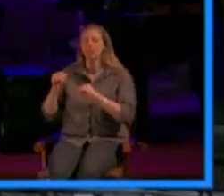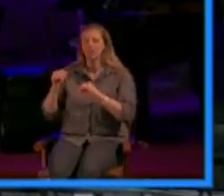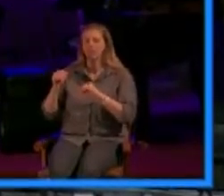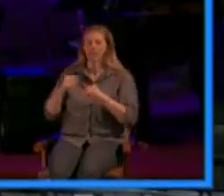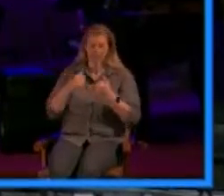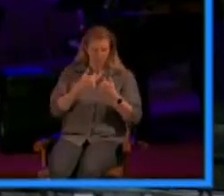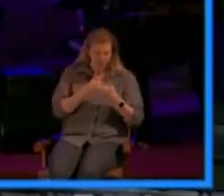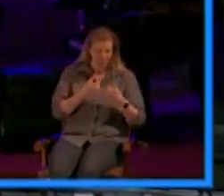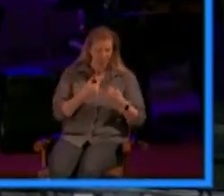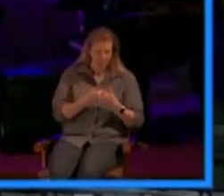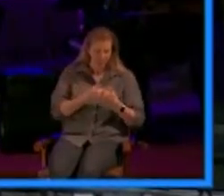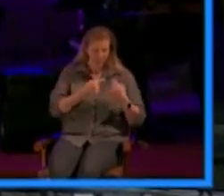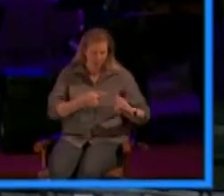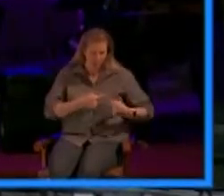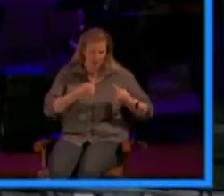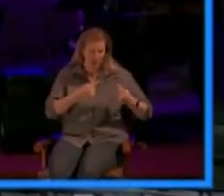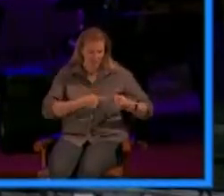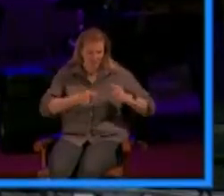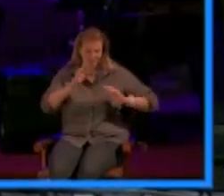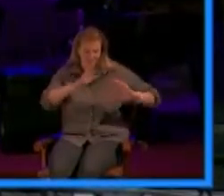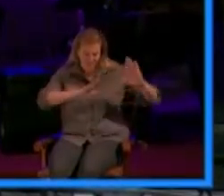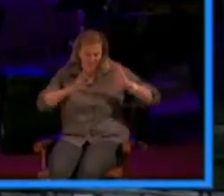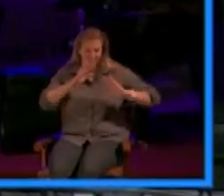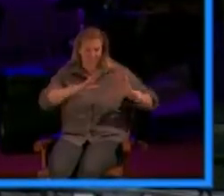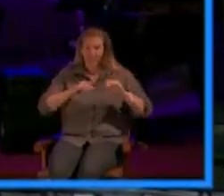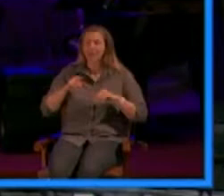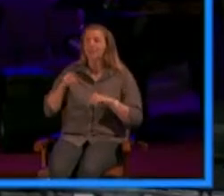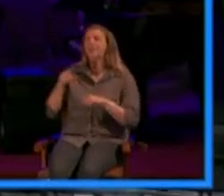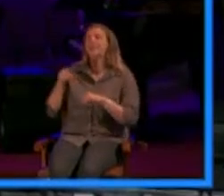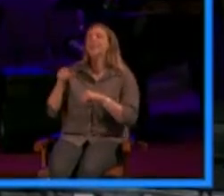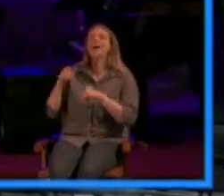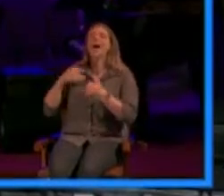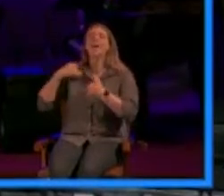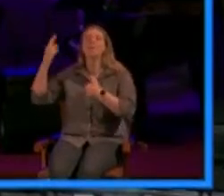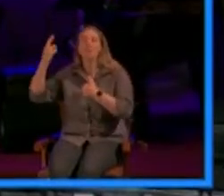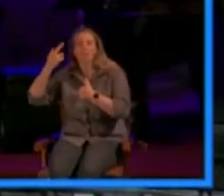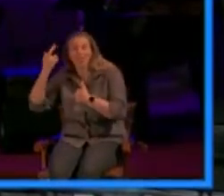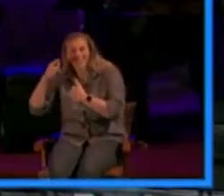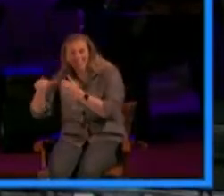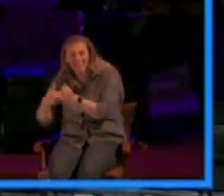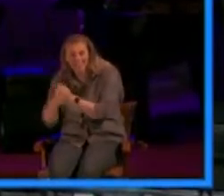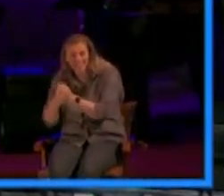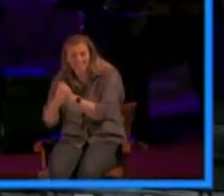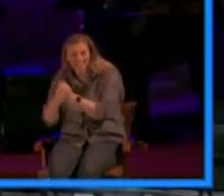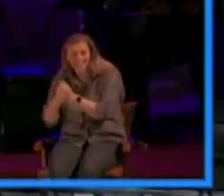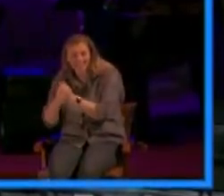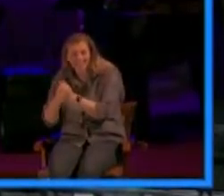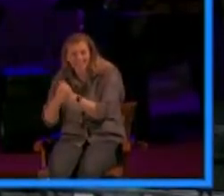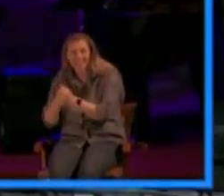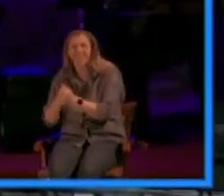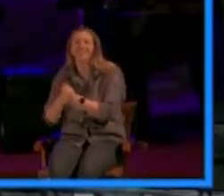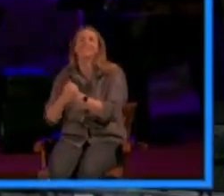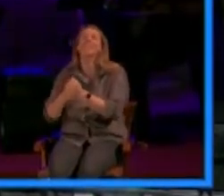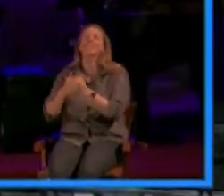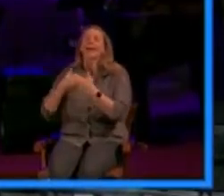and tribulations and things that we are going through and that the church has always gone through?